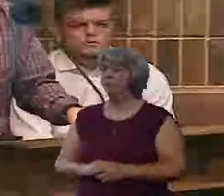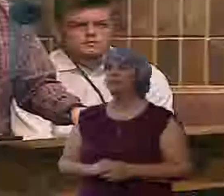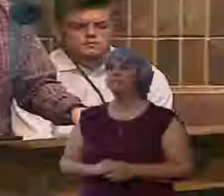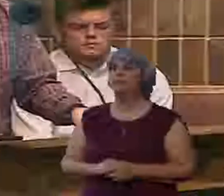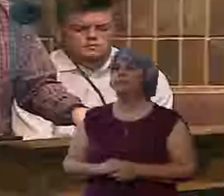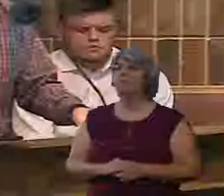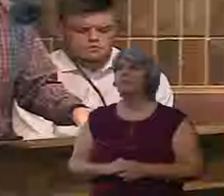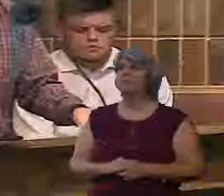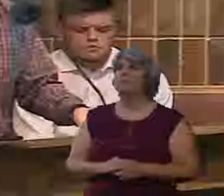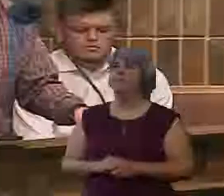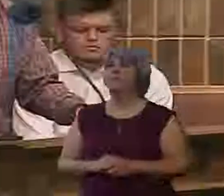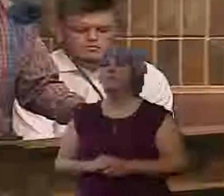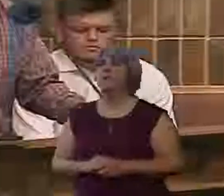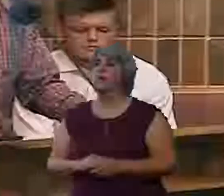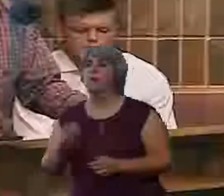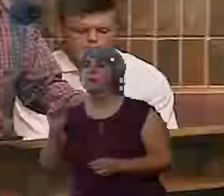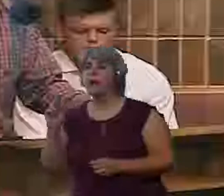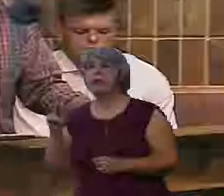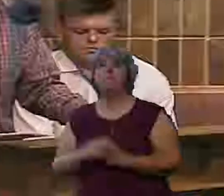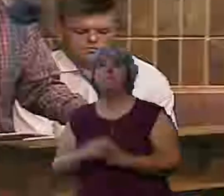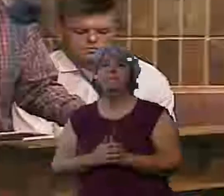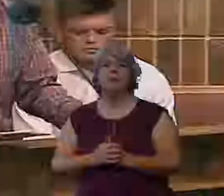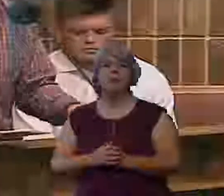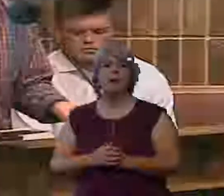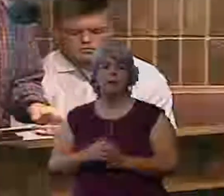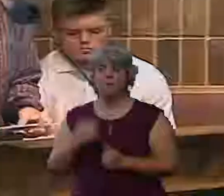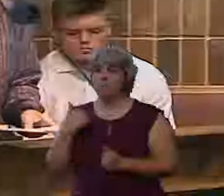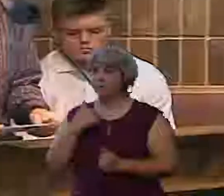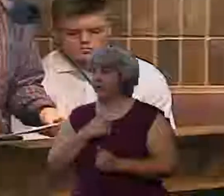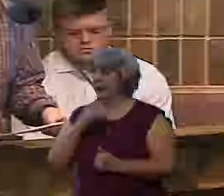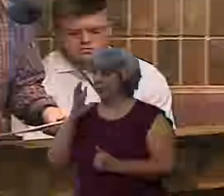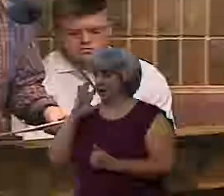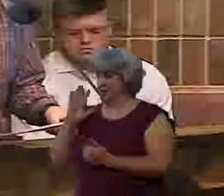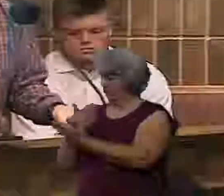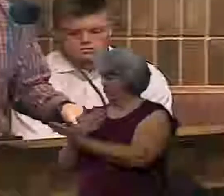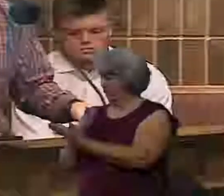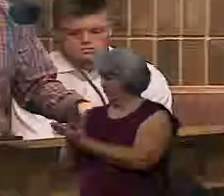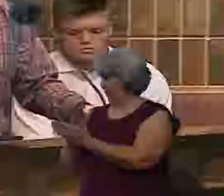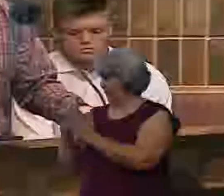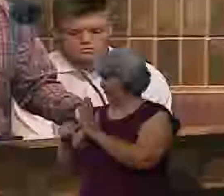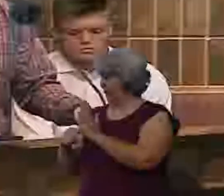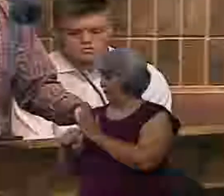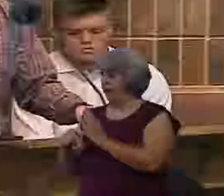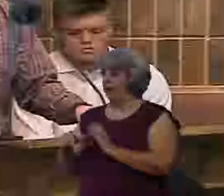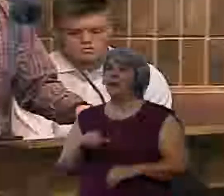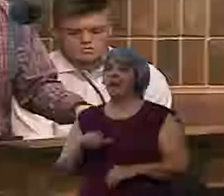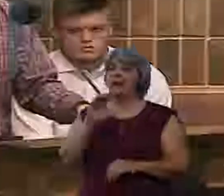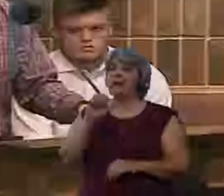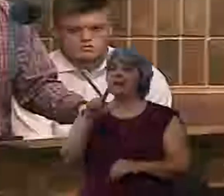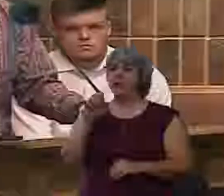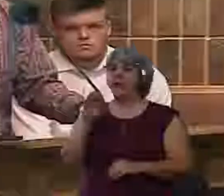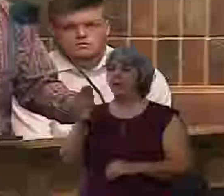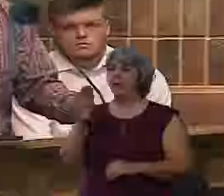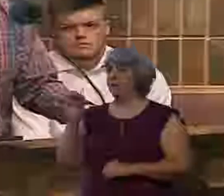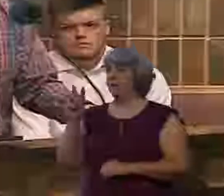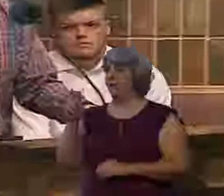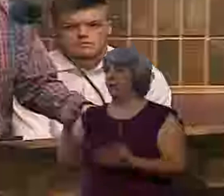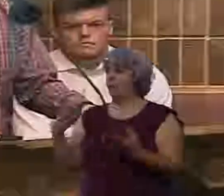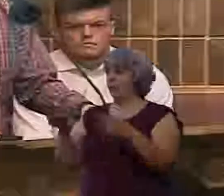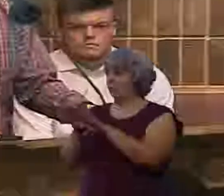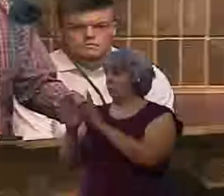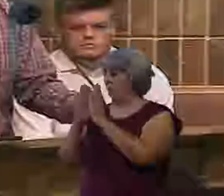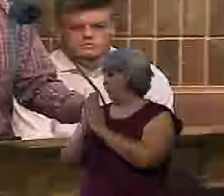Again, tonight, number 632 will be our opening song. Have our closing prayer by Caleb Bowen. And just a moment, our opening prayer by Greg